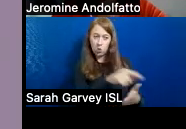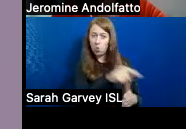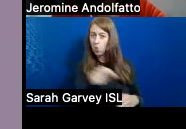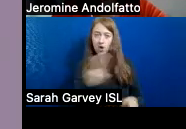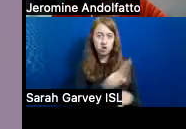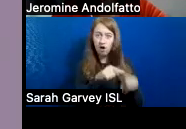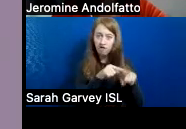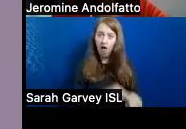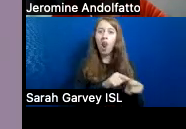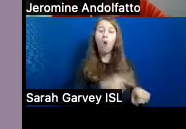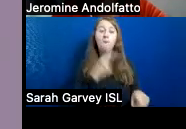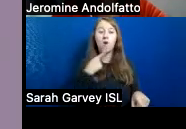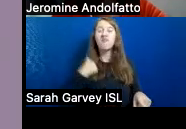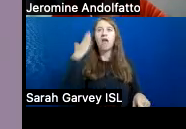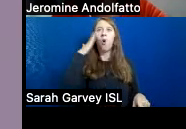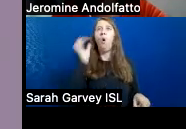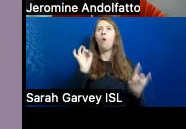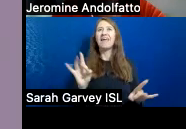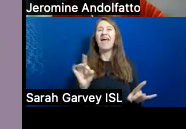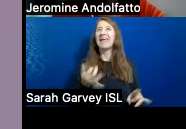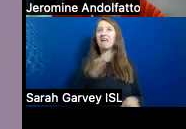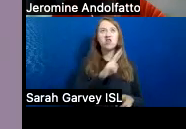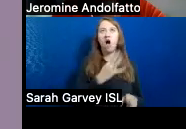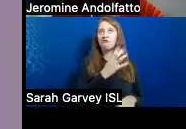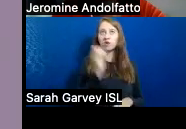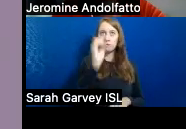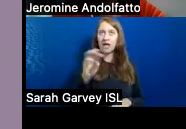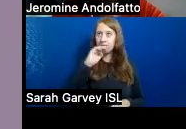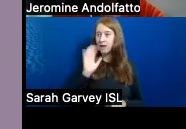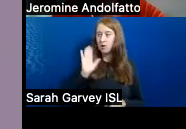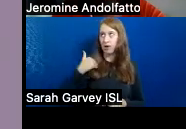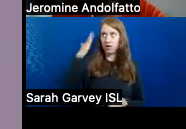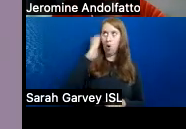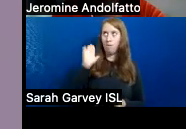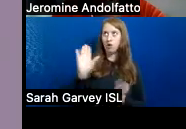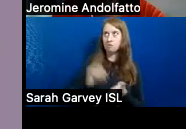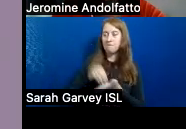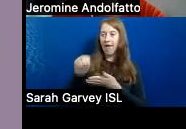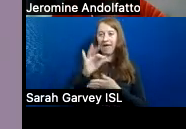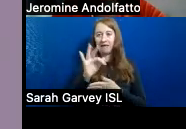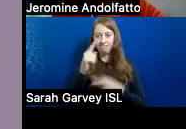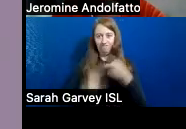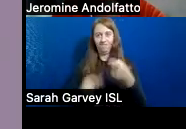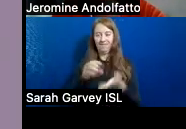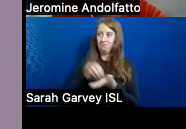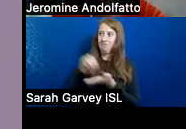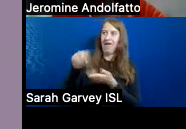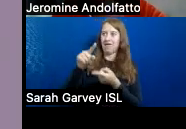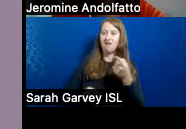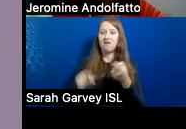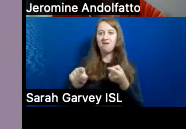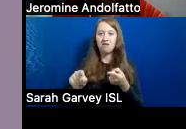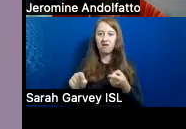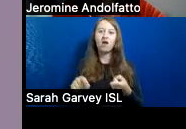the fine within their budget. So the 17 biggest political groups in France that ran for the election